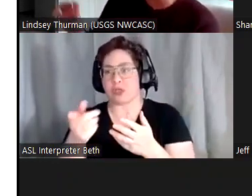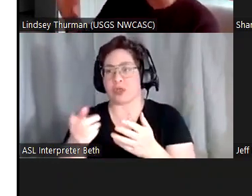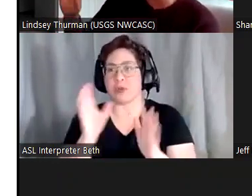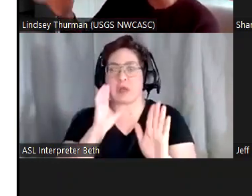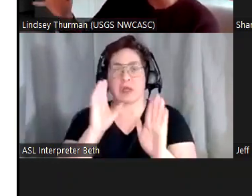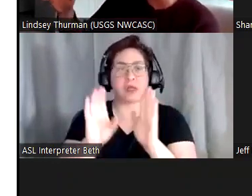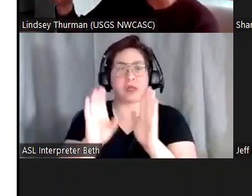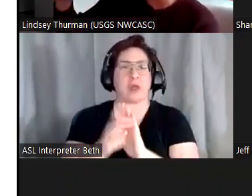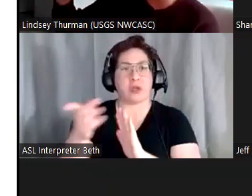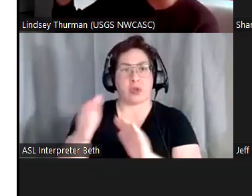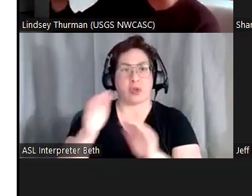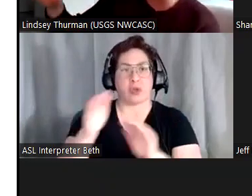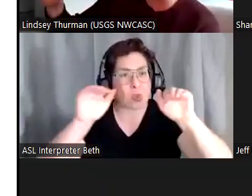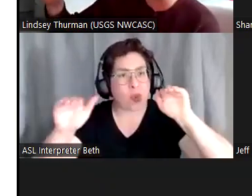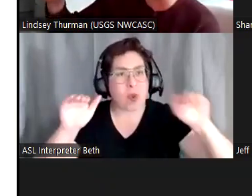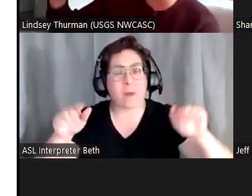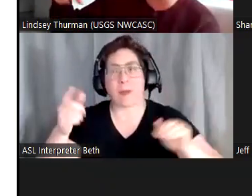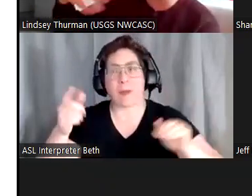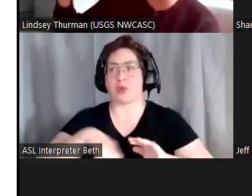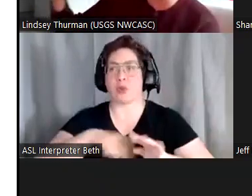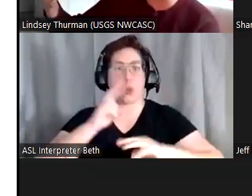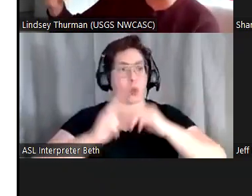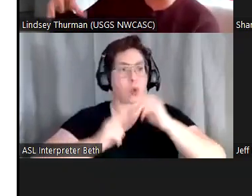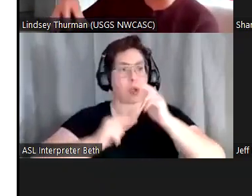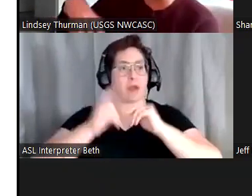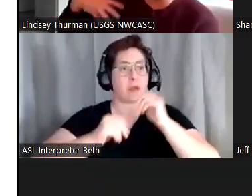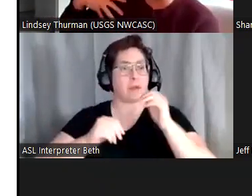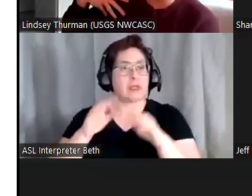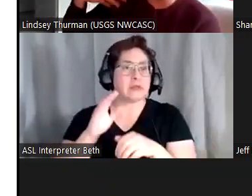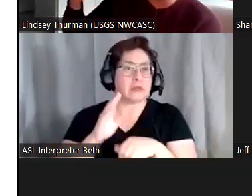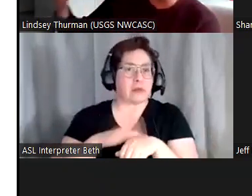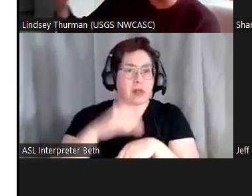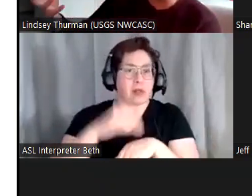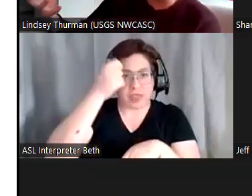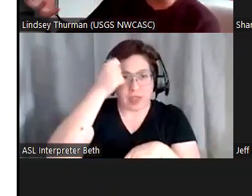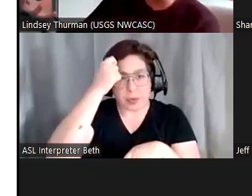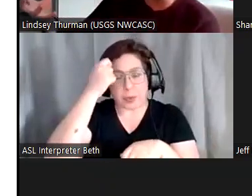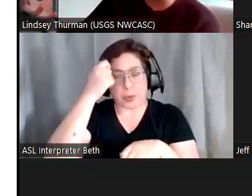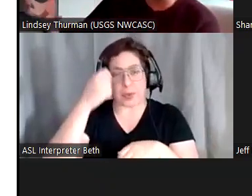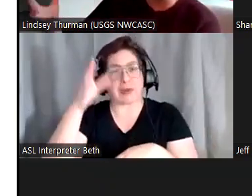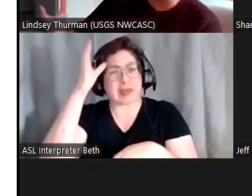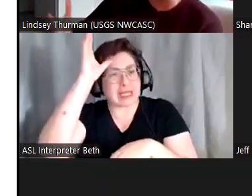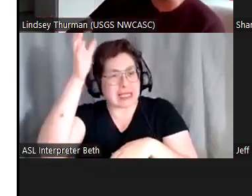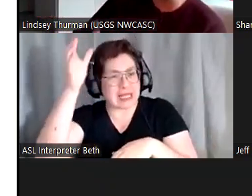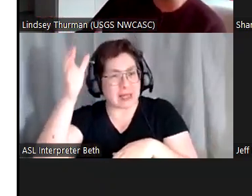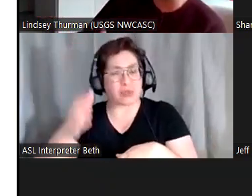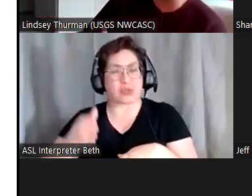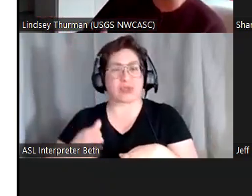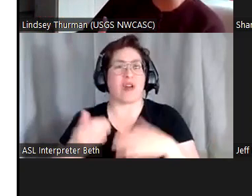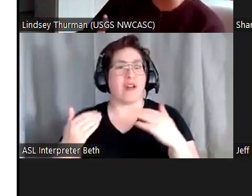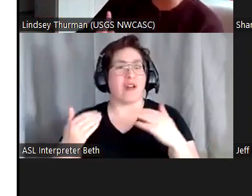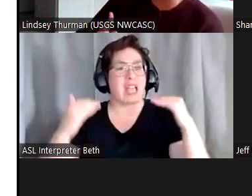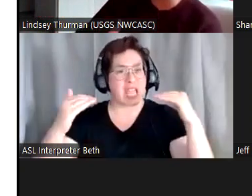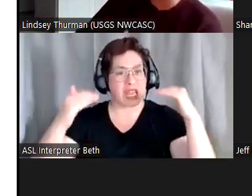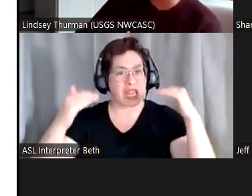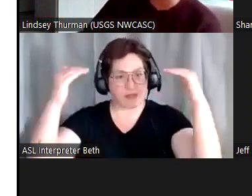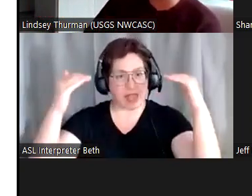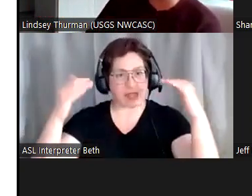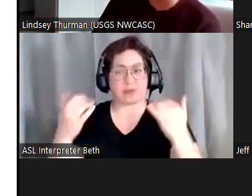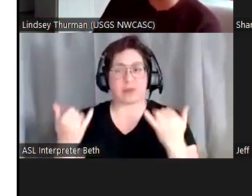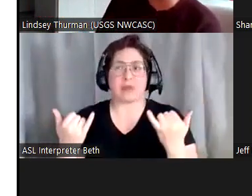here and just remind you that we're building on these theoretical and conceptual advancements, and we've moved more